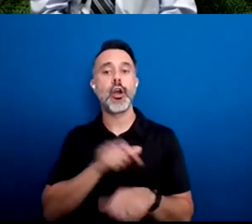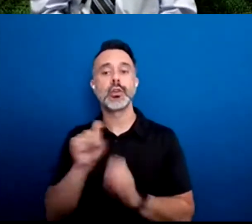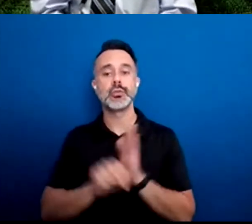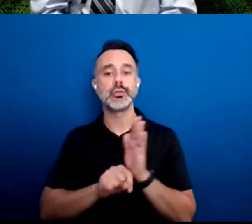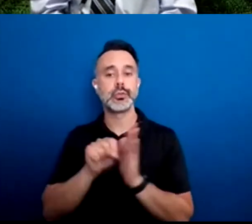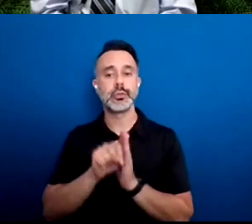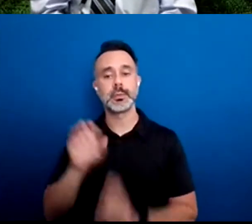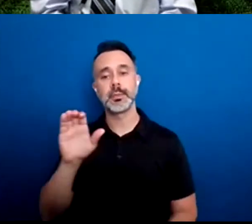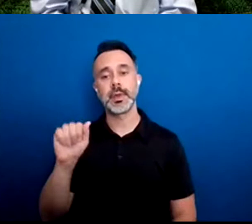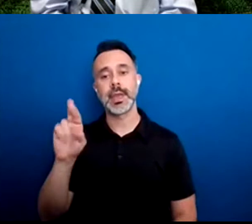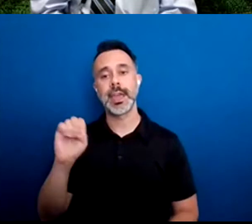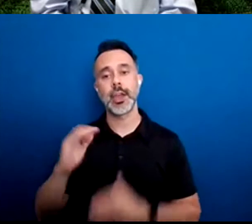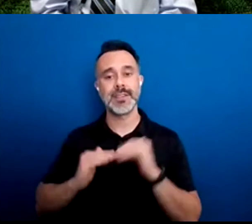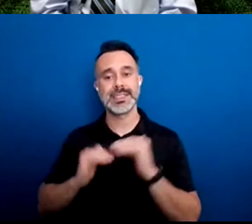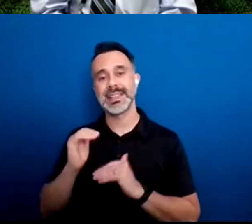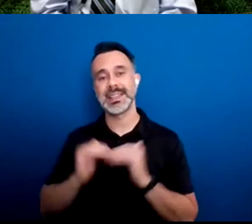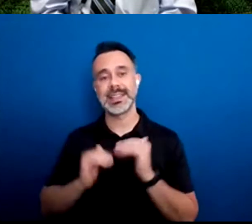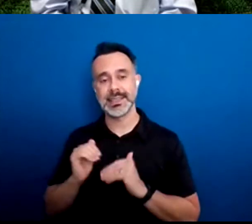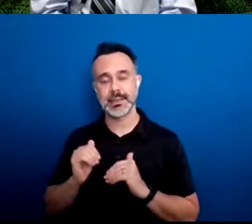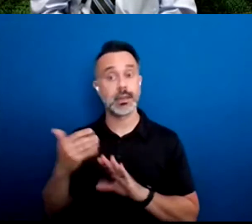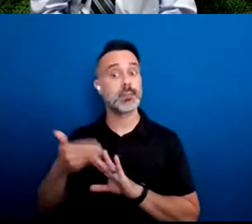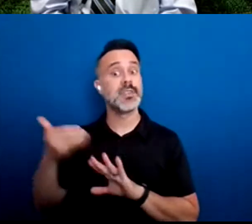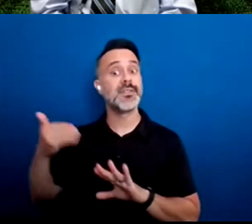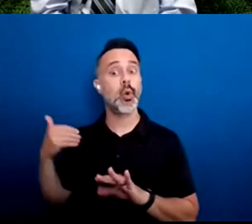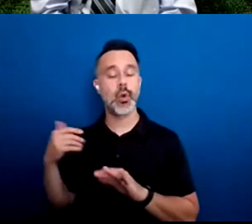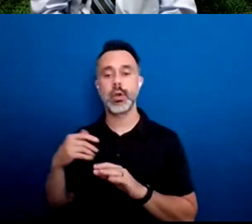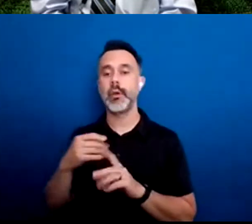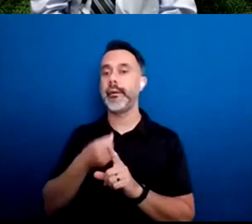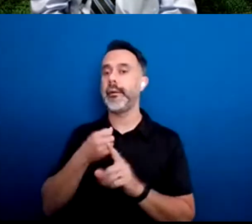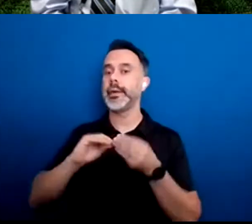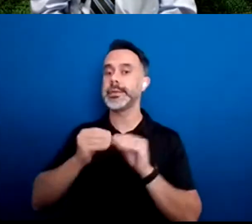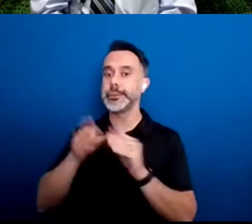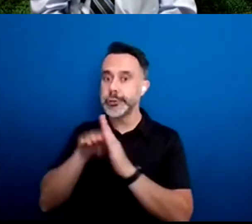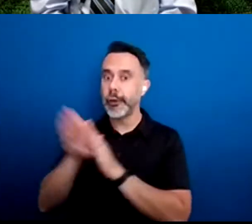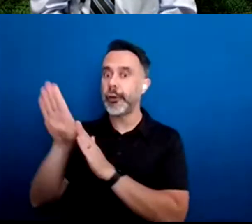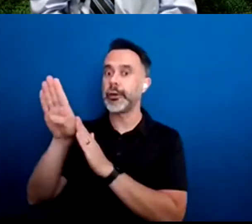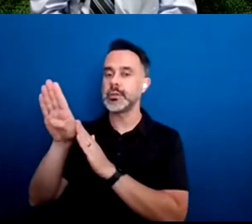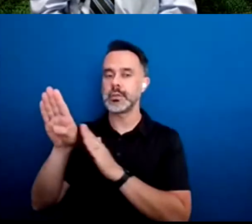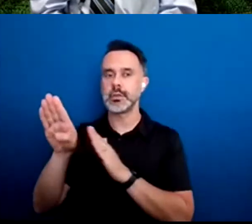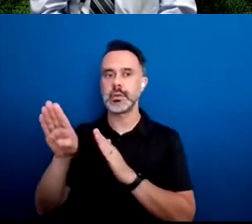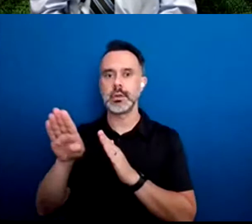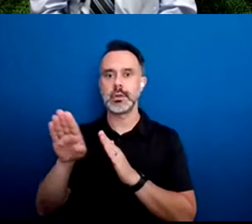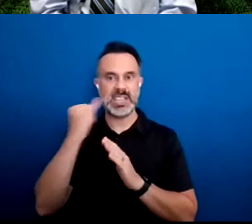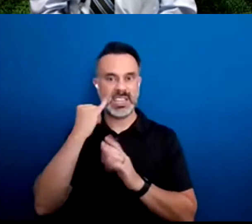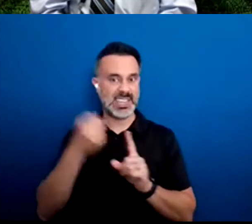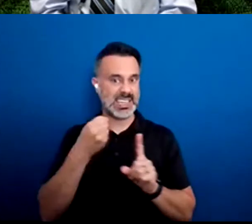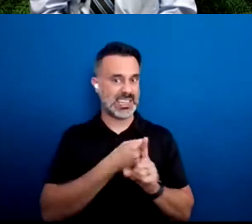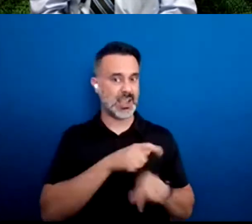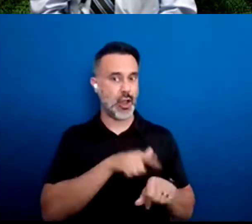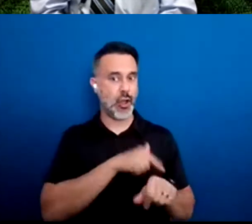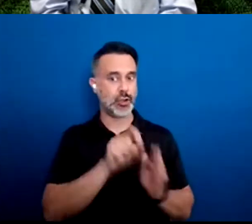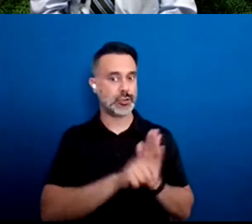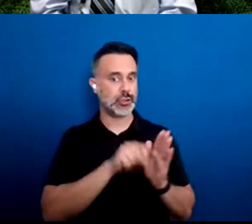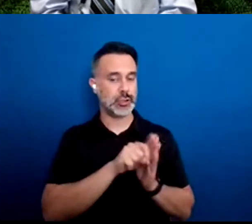In previous times, whenever we had a surge, once it hit the long-term care facilities, we had really large